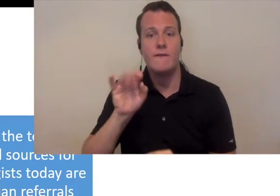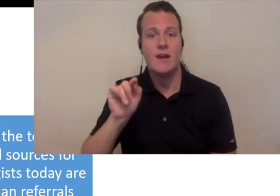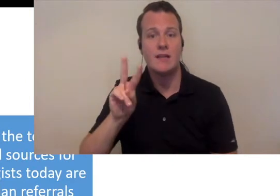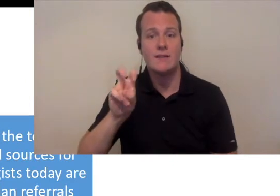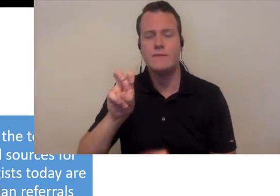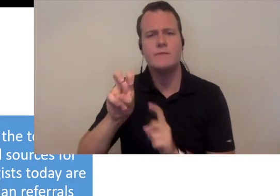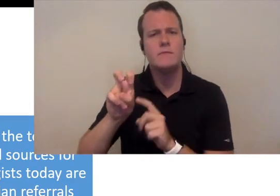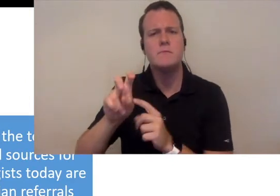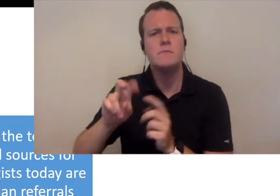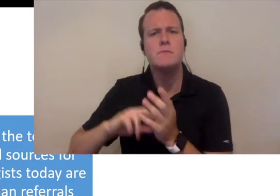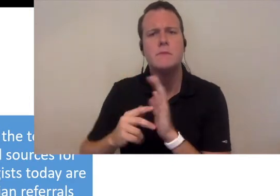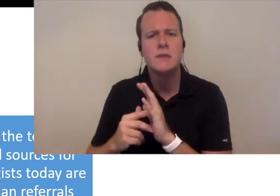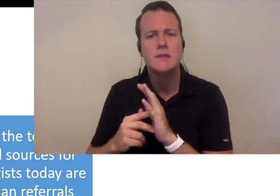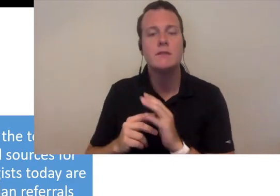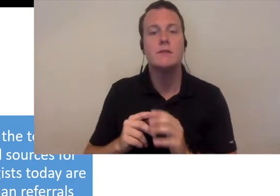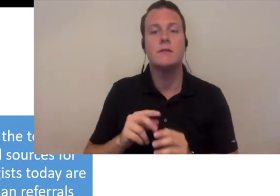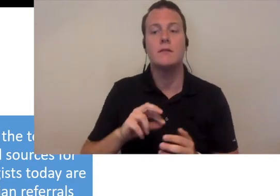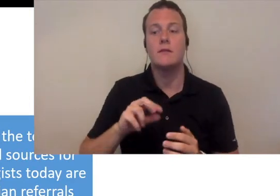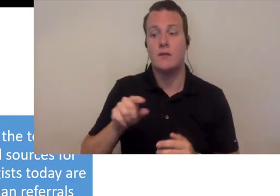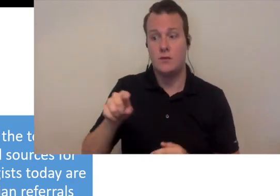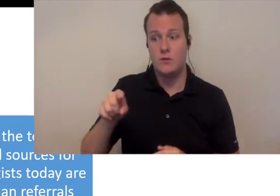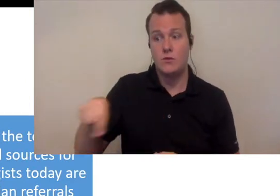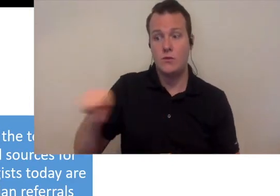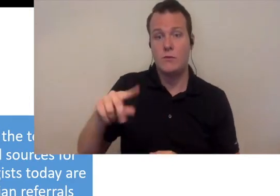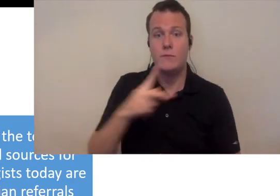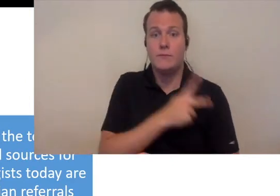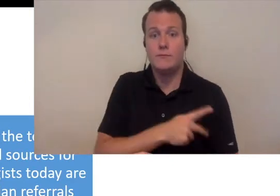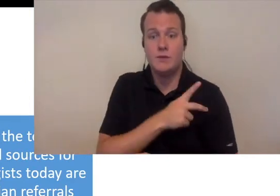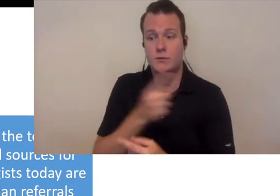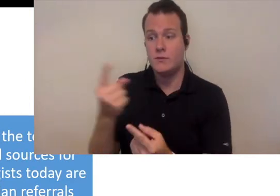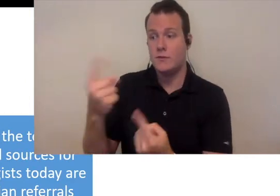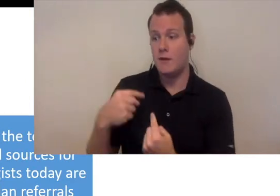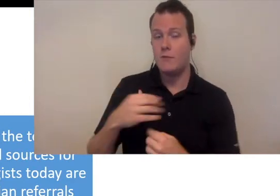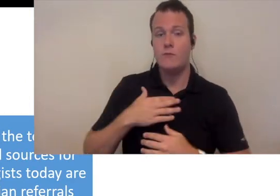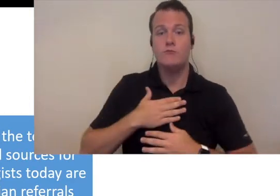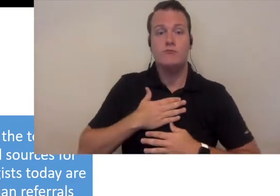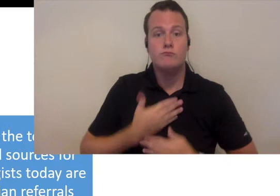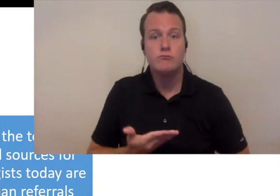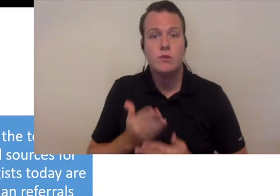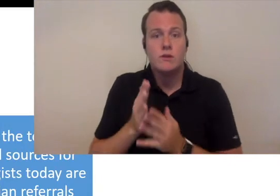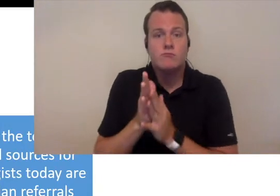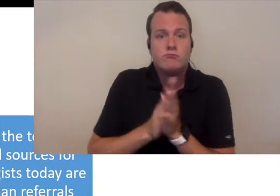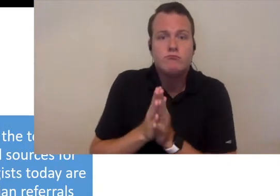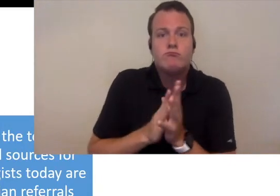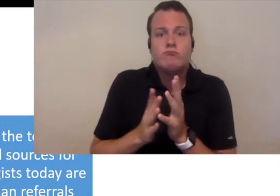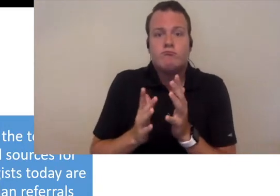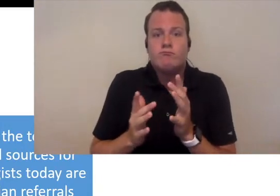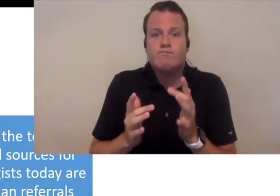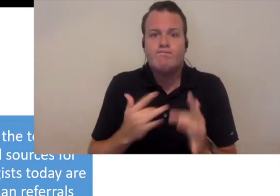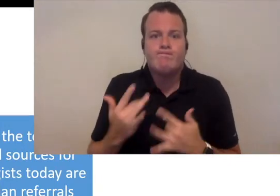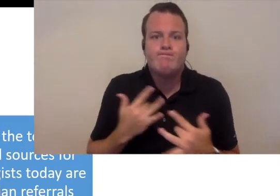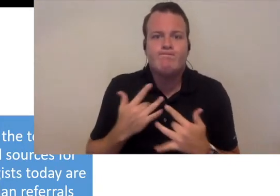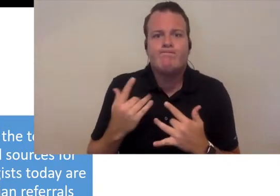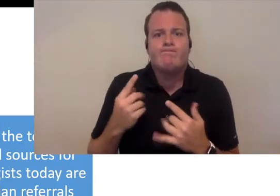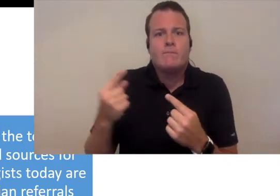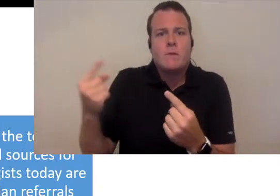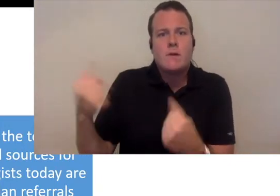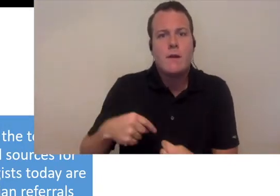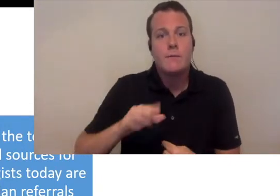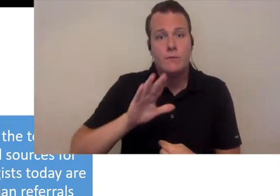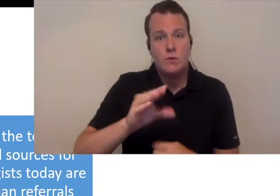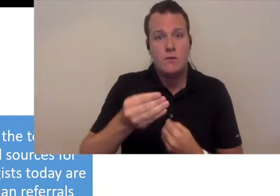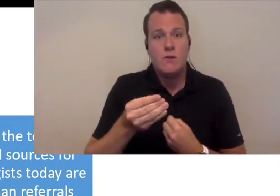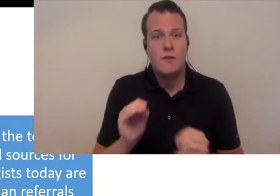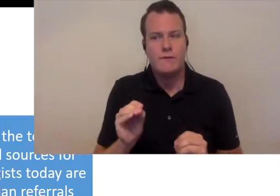means that these people were willing and were anxious to come into your office. And so those are pretty